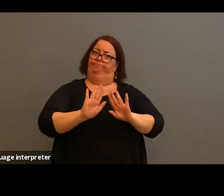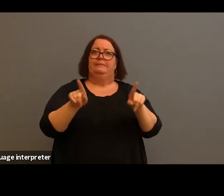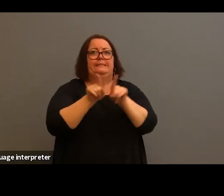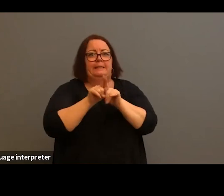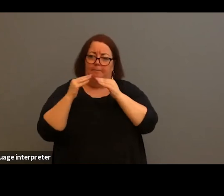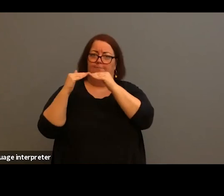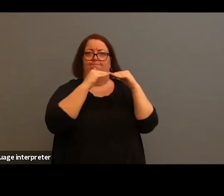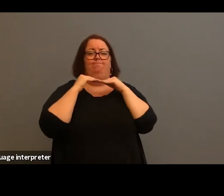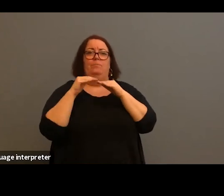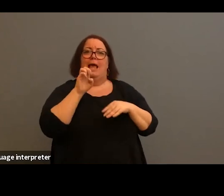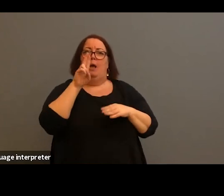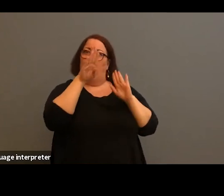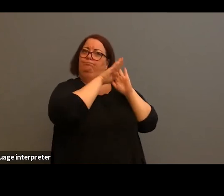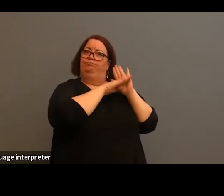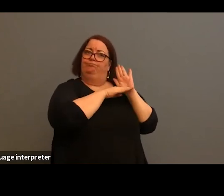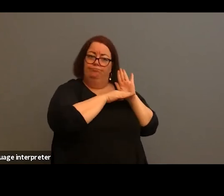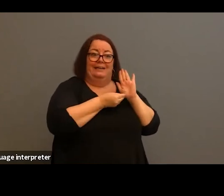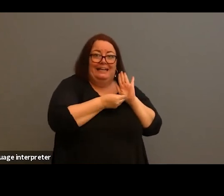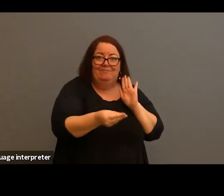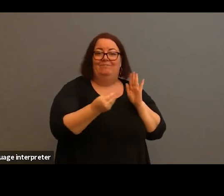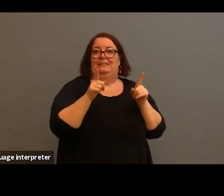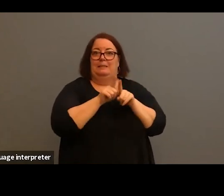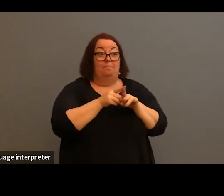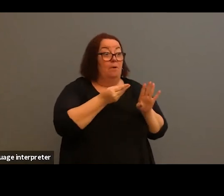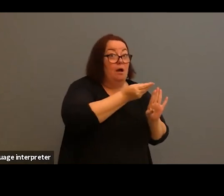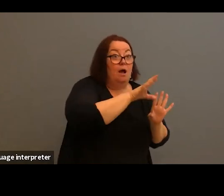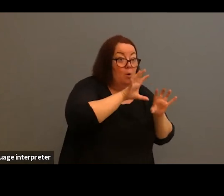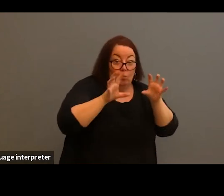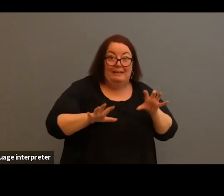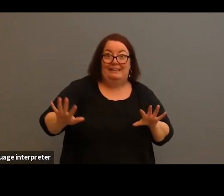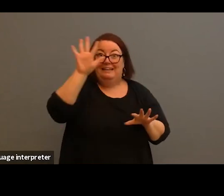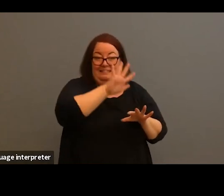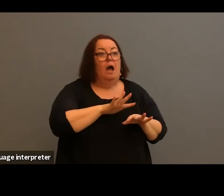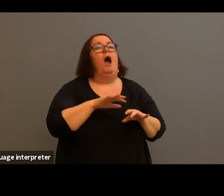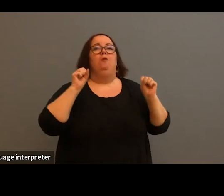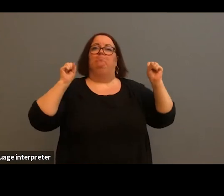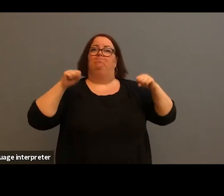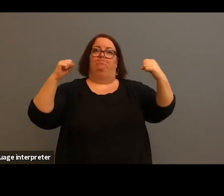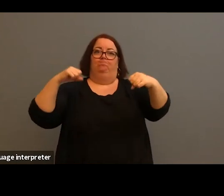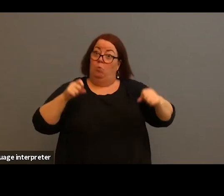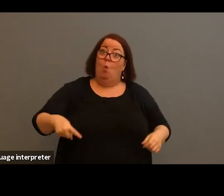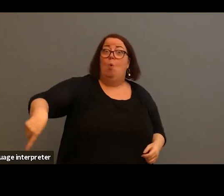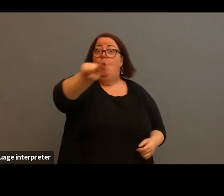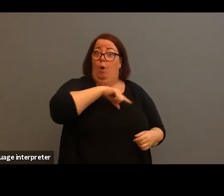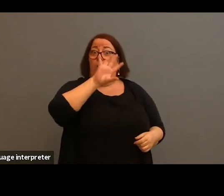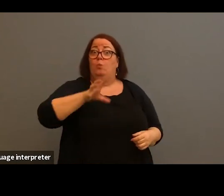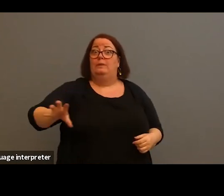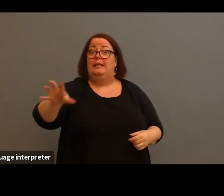the standardization organizations. Really essential to have that approach, that